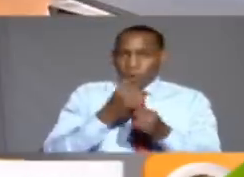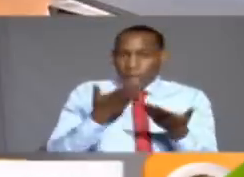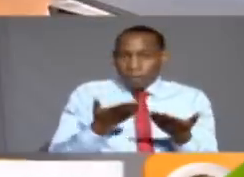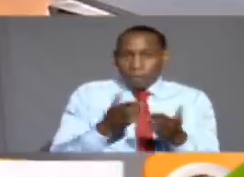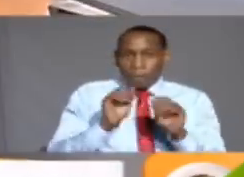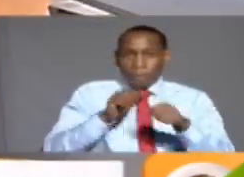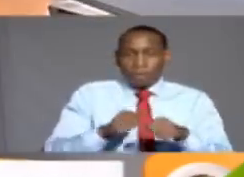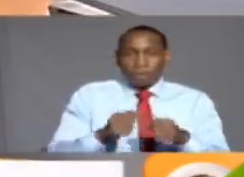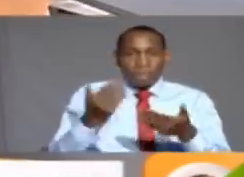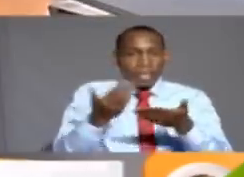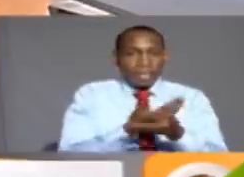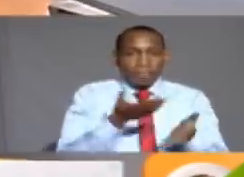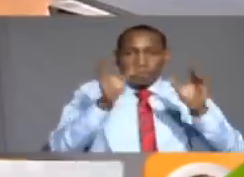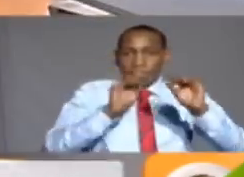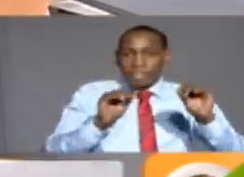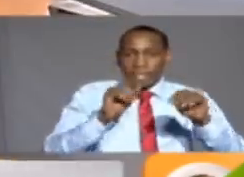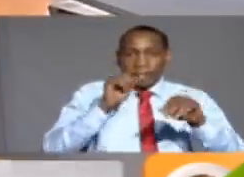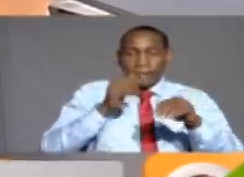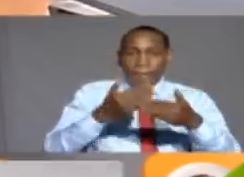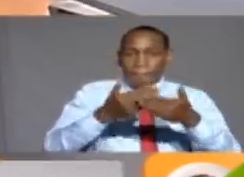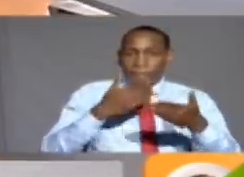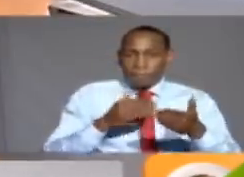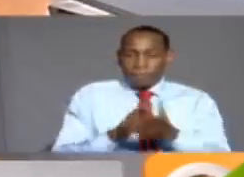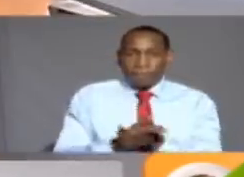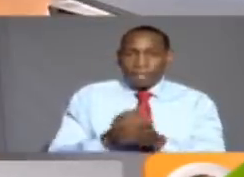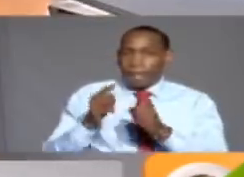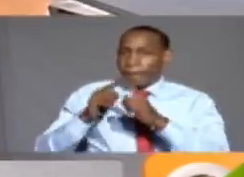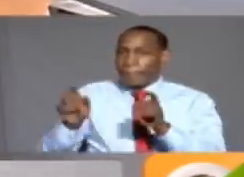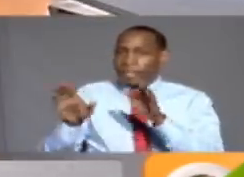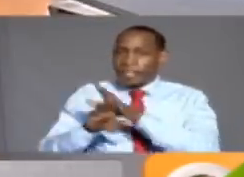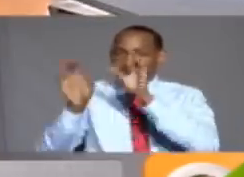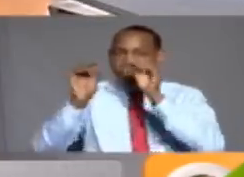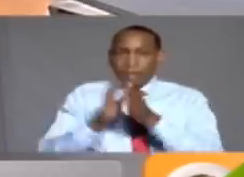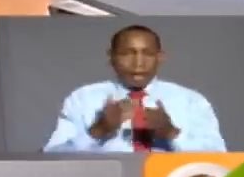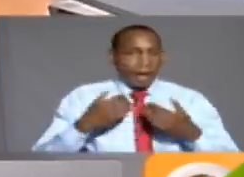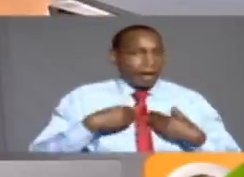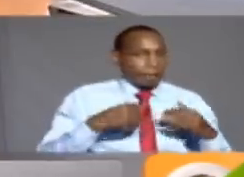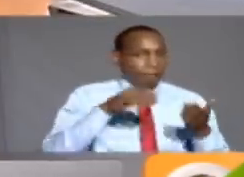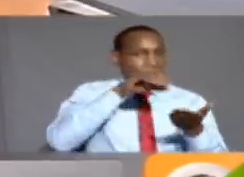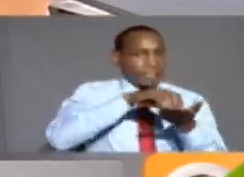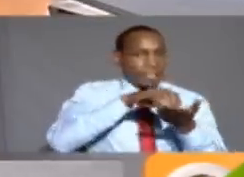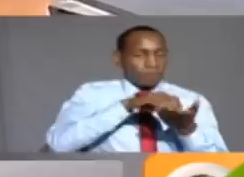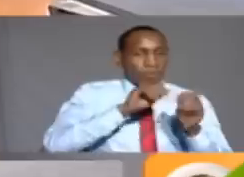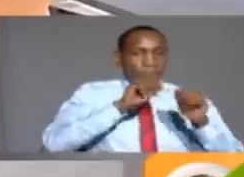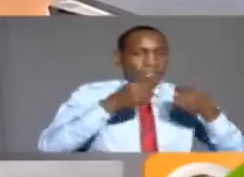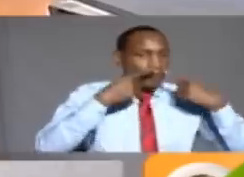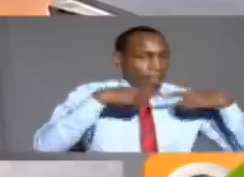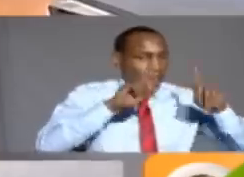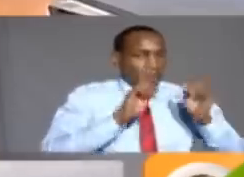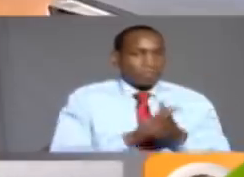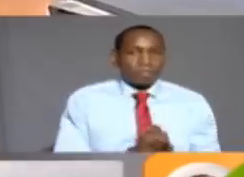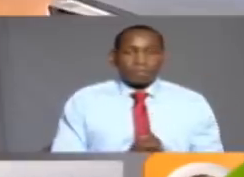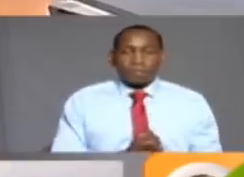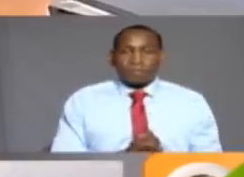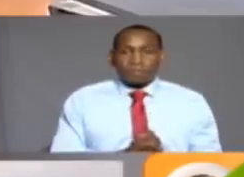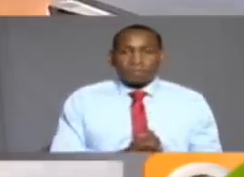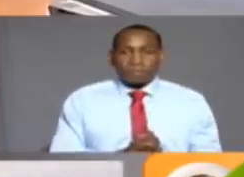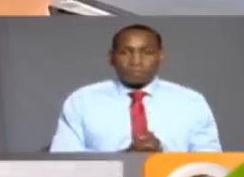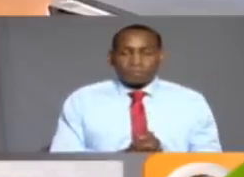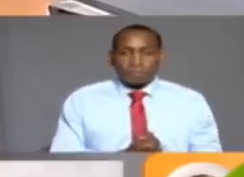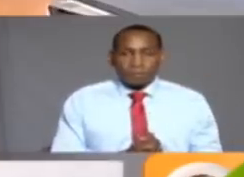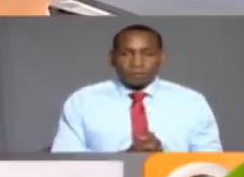even remove a budget before it comes. But he's the deputy president. If you have an instance to name, you name it. If you use money in the budget, this is the